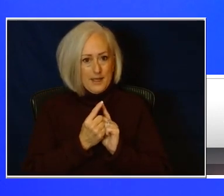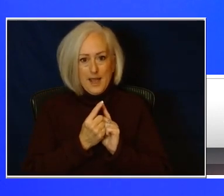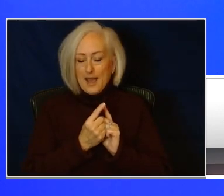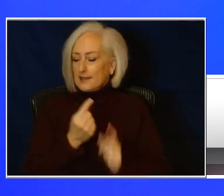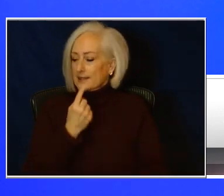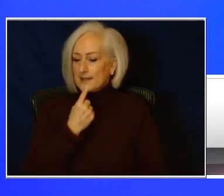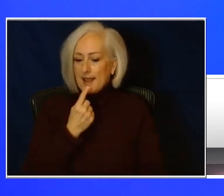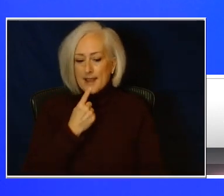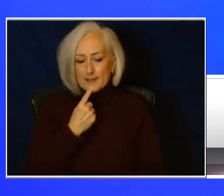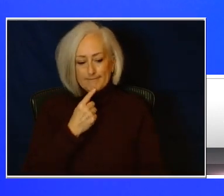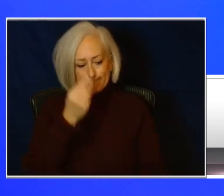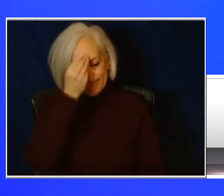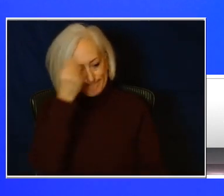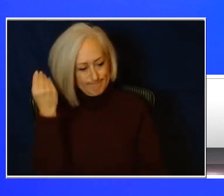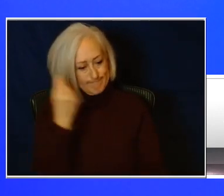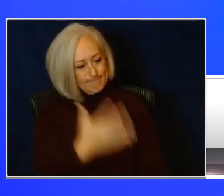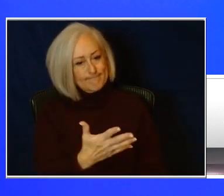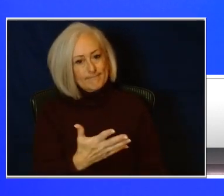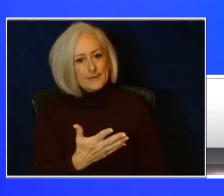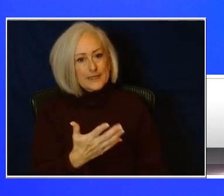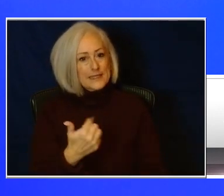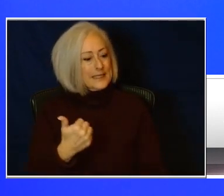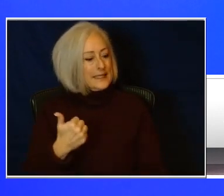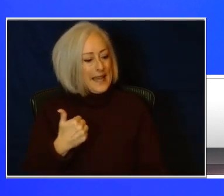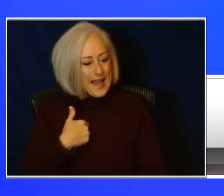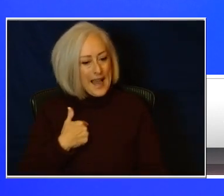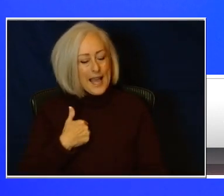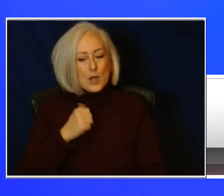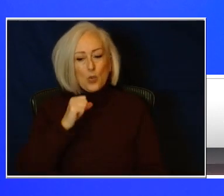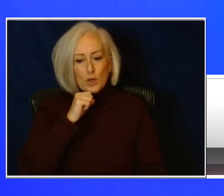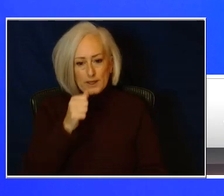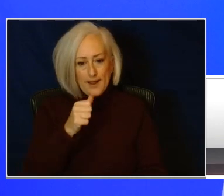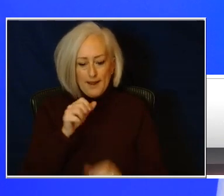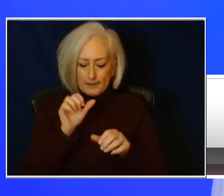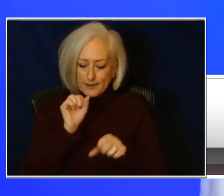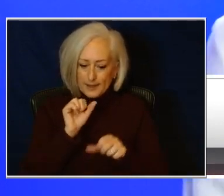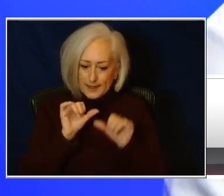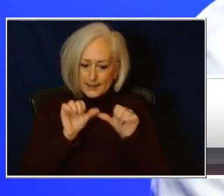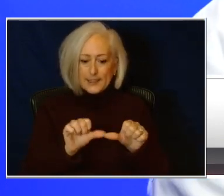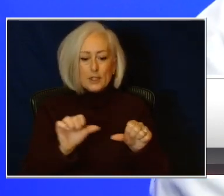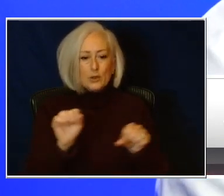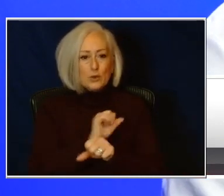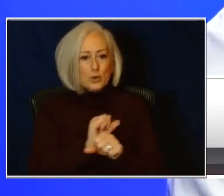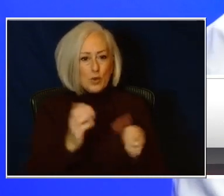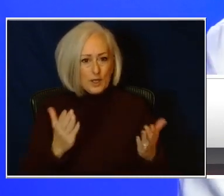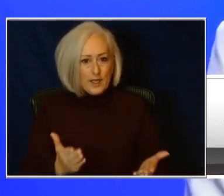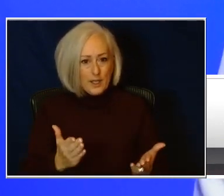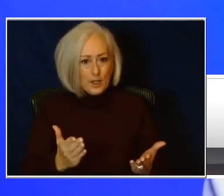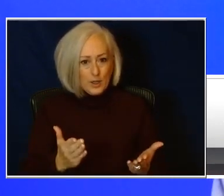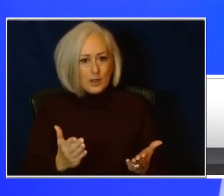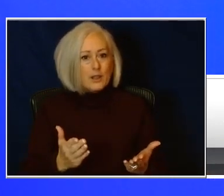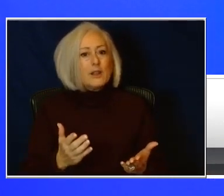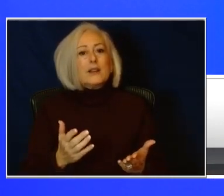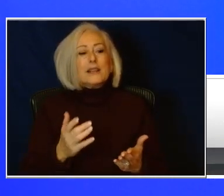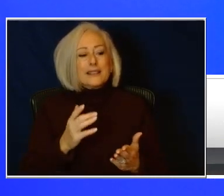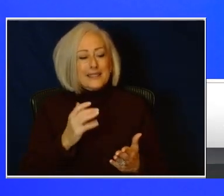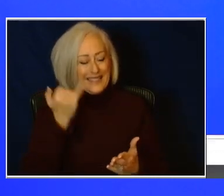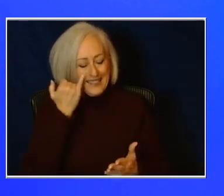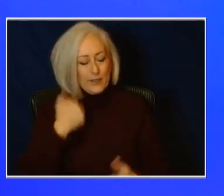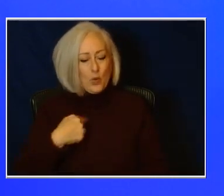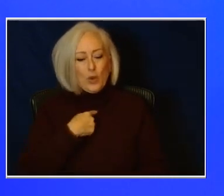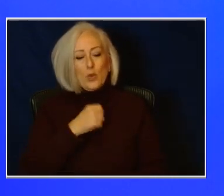say that they would not be there unless we were an NCI designated comprehensive cancer center. And